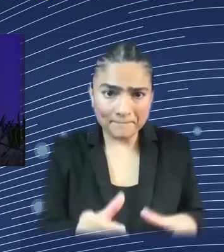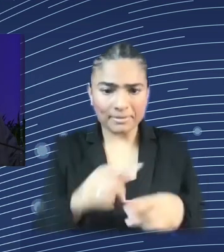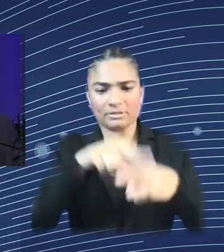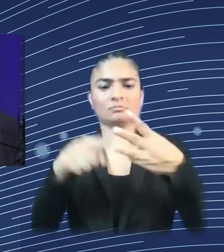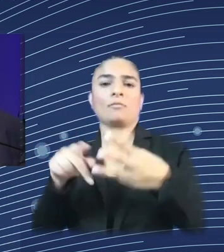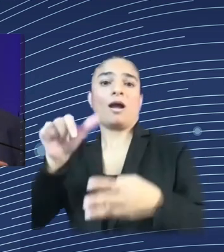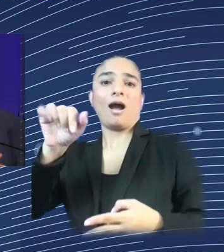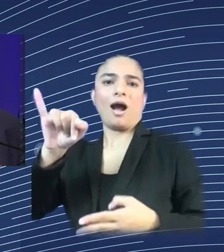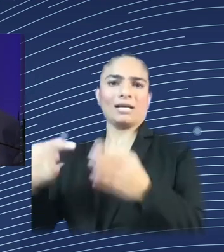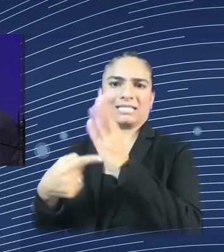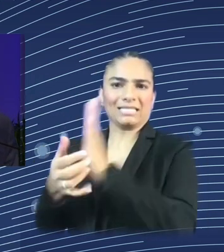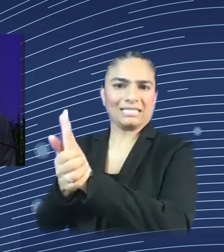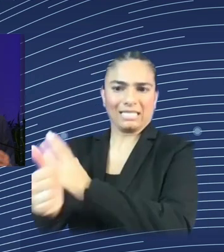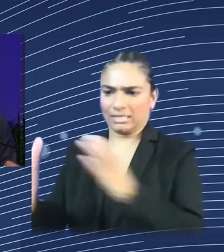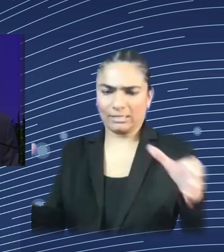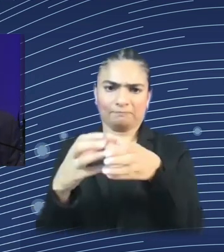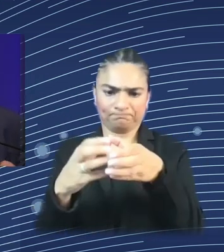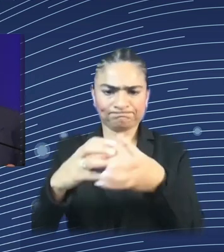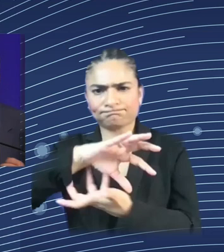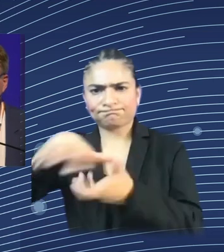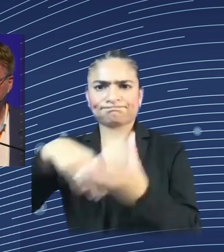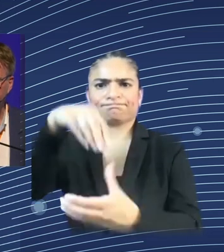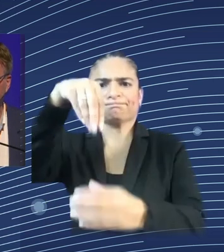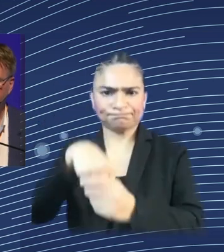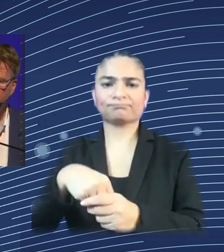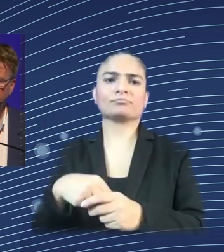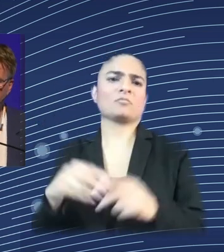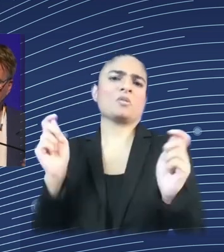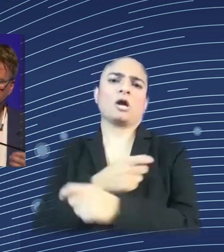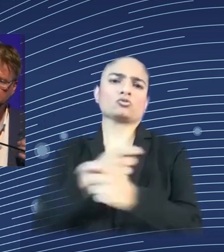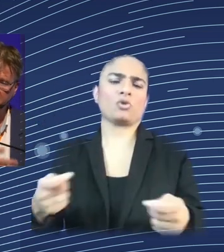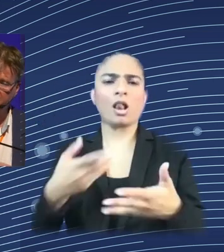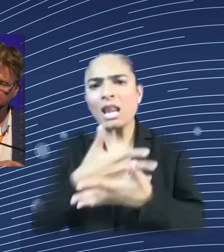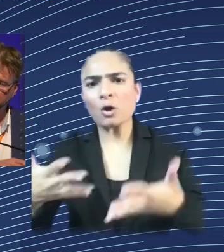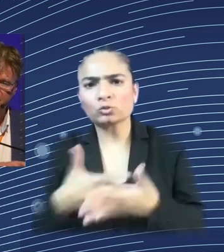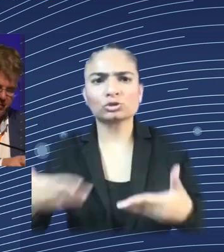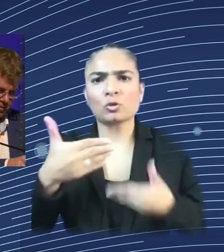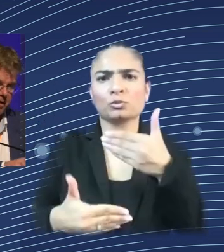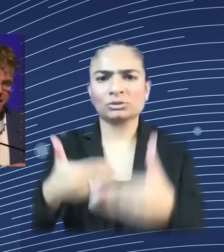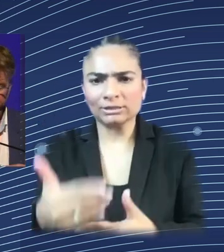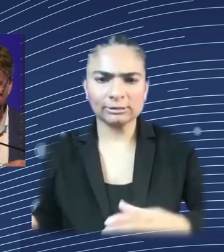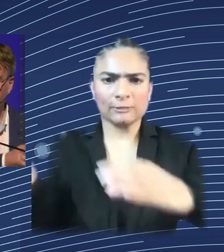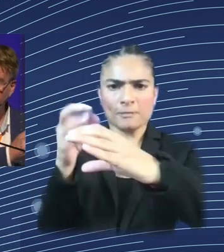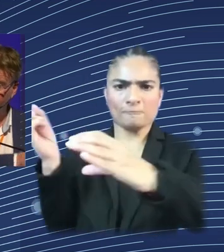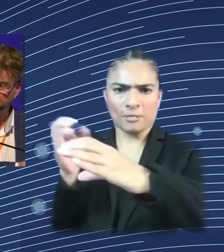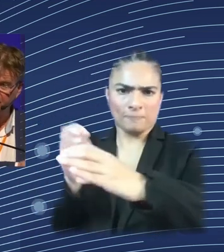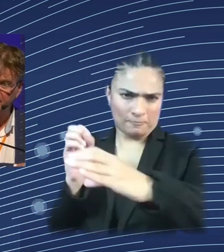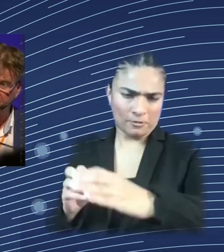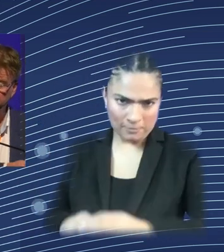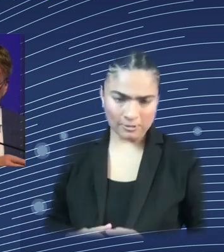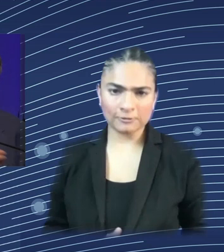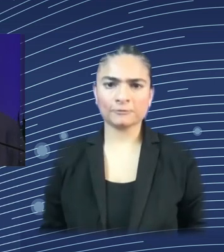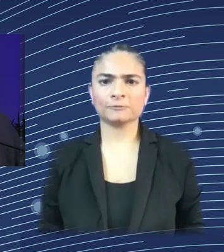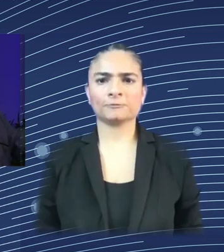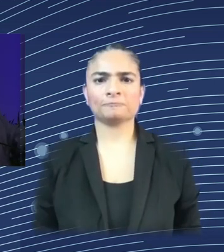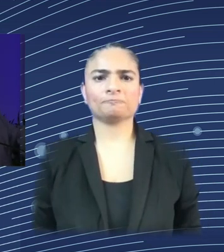are using the reports of the inspectors and you are using techniques by artificial